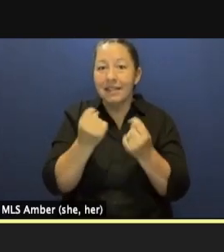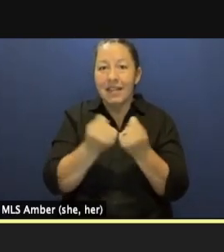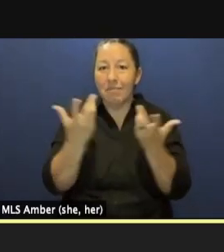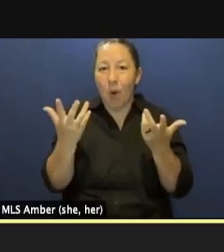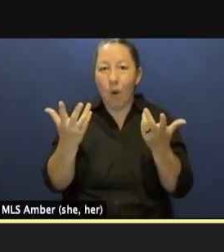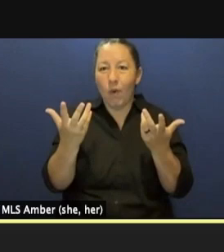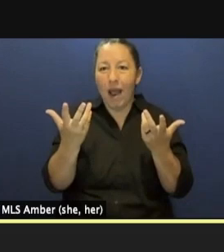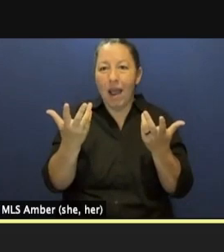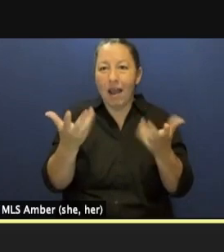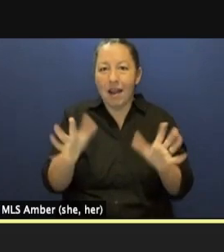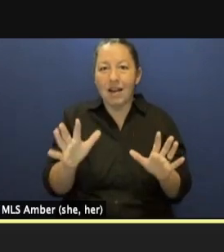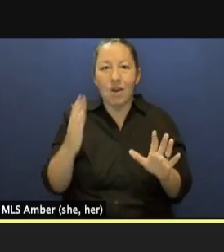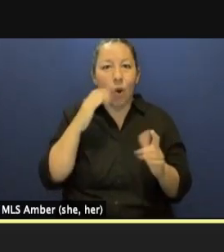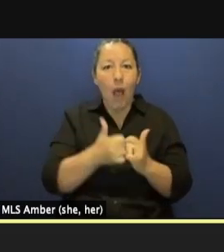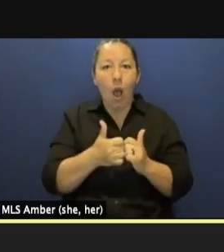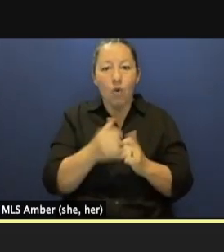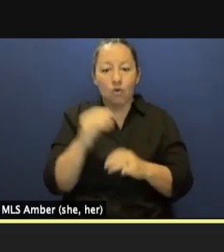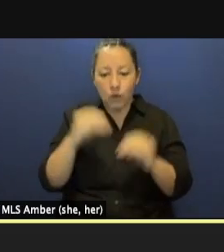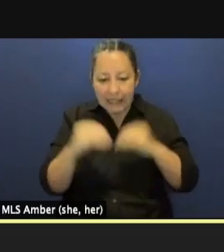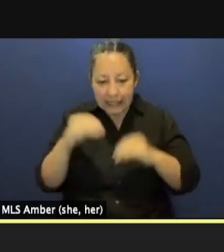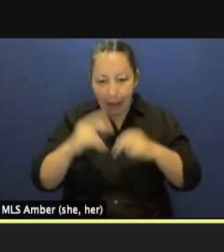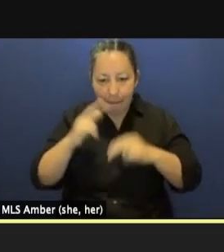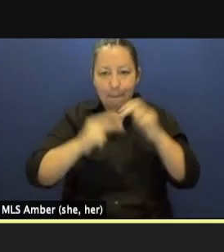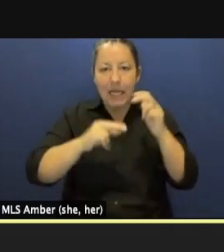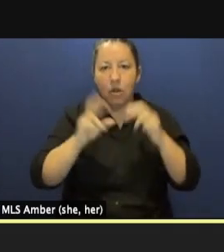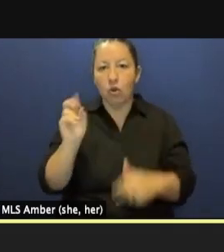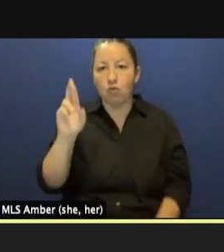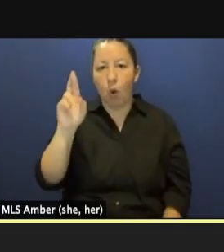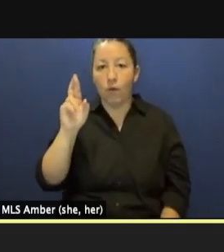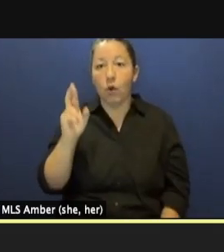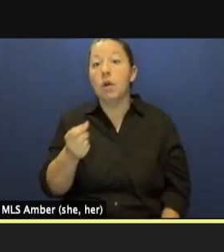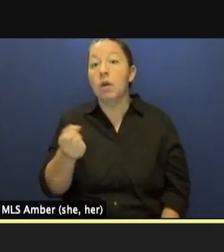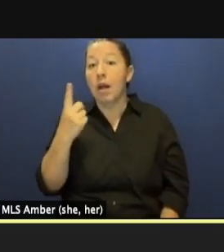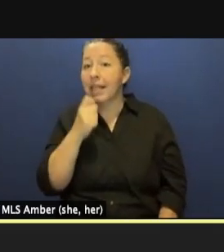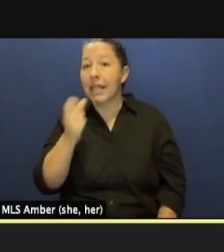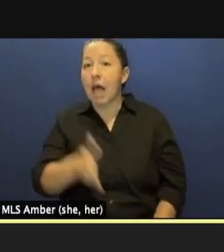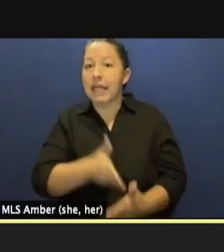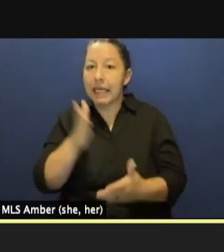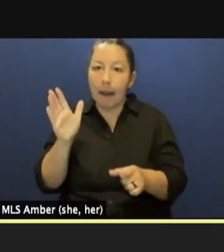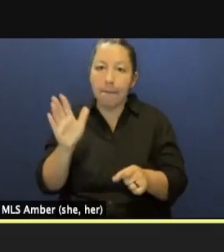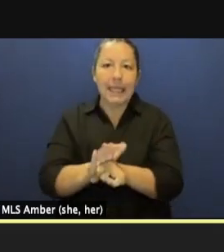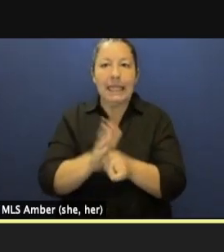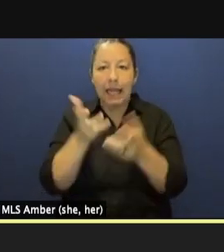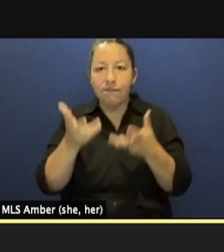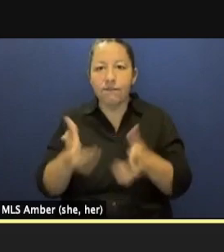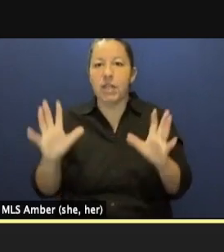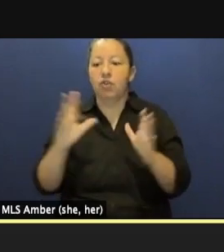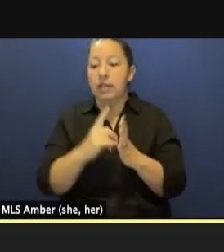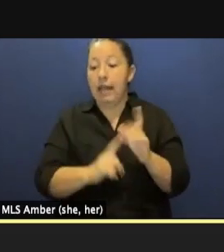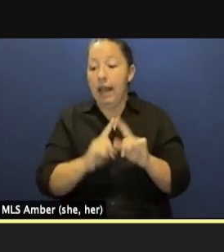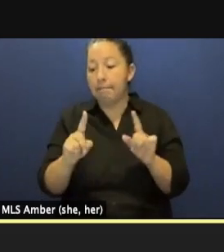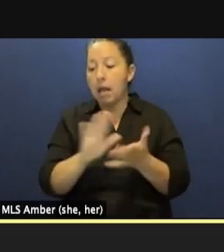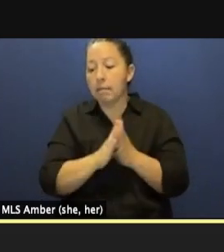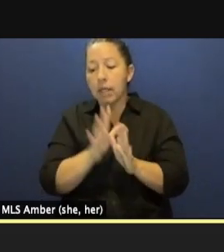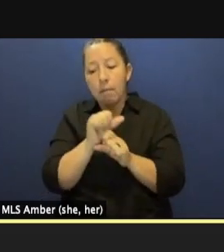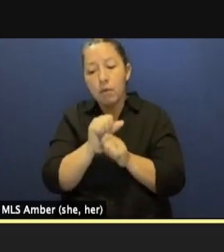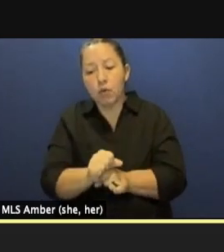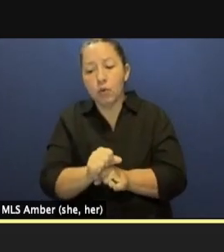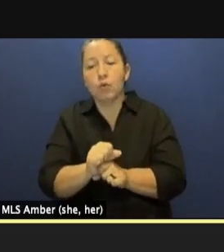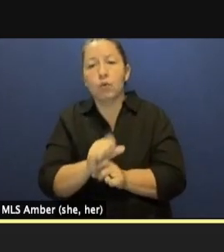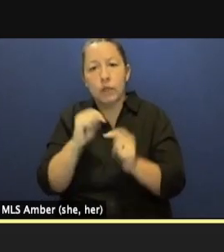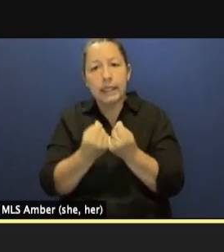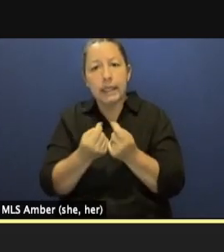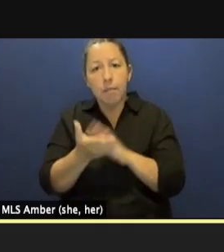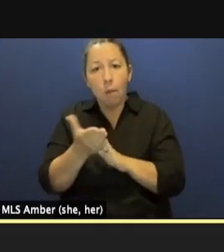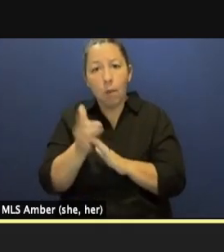rover. This is not the finished design, but it's getting the team used to operating in this environment,